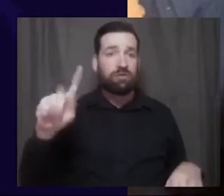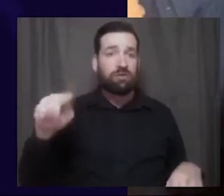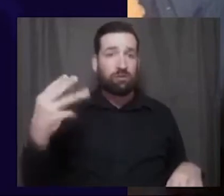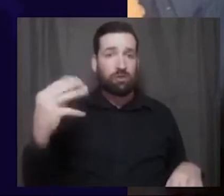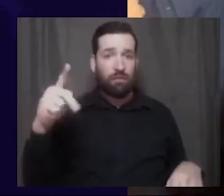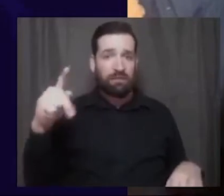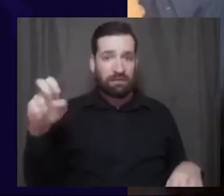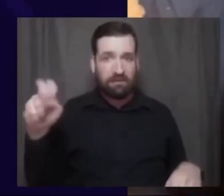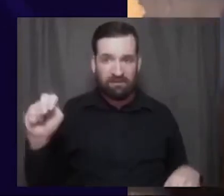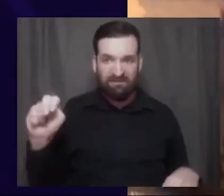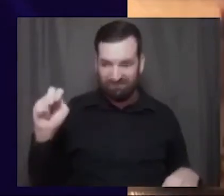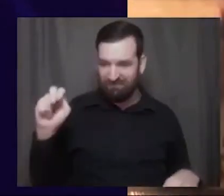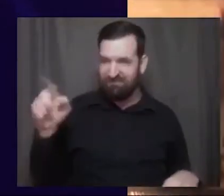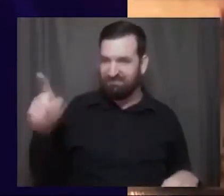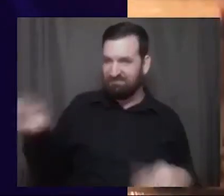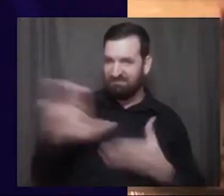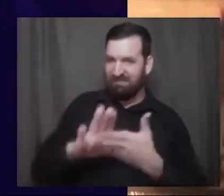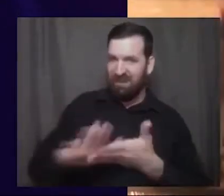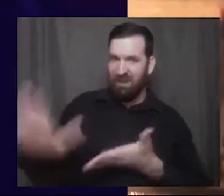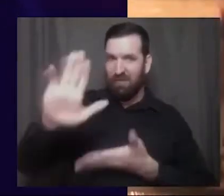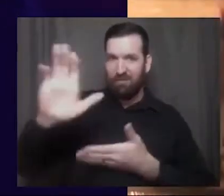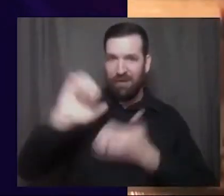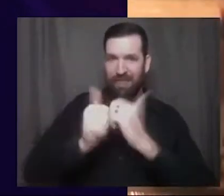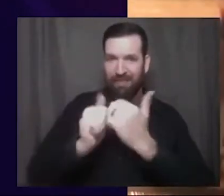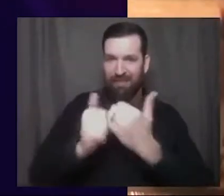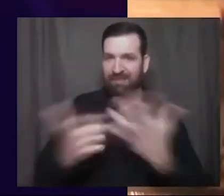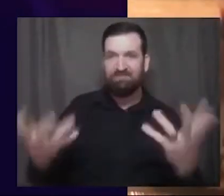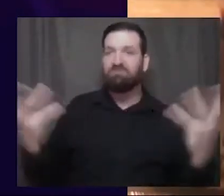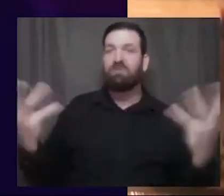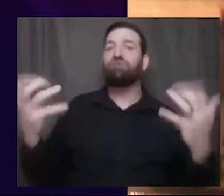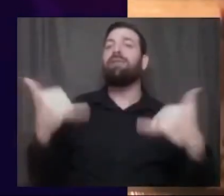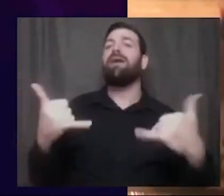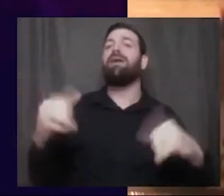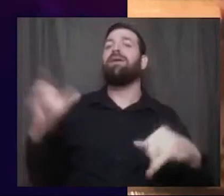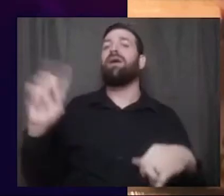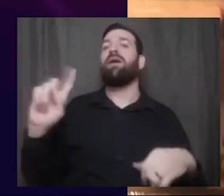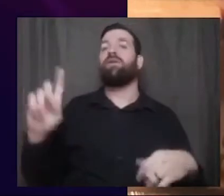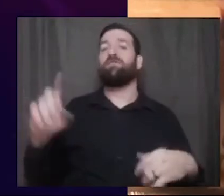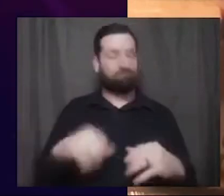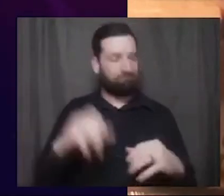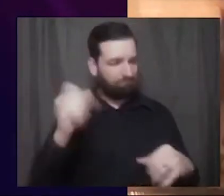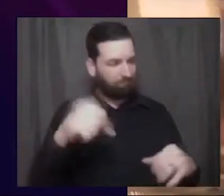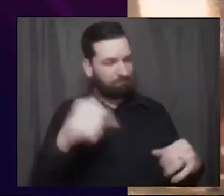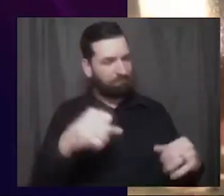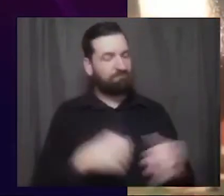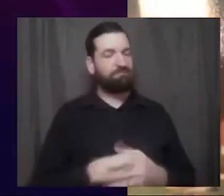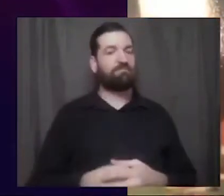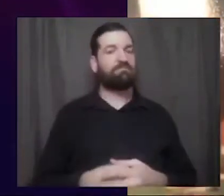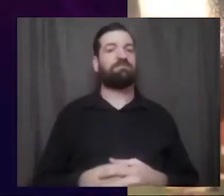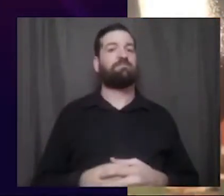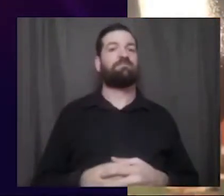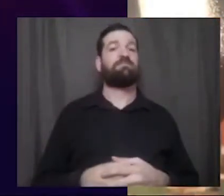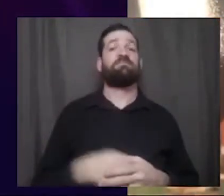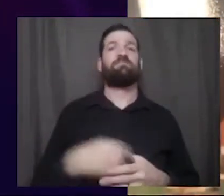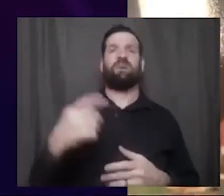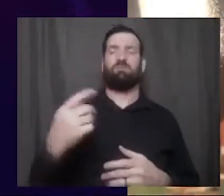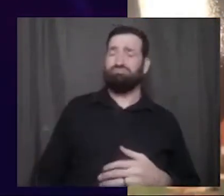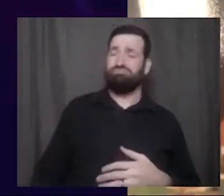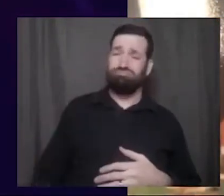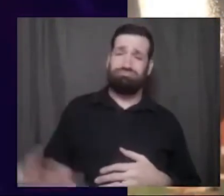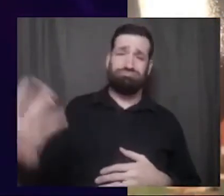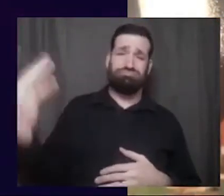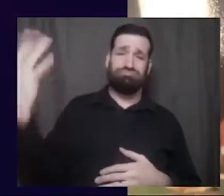were a college athlete, so tell us what you played and where you played. Yeah, so half a lifetime ago, I was